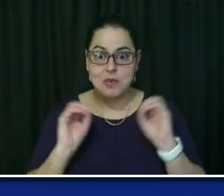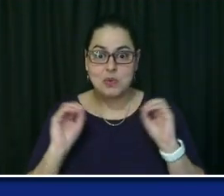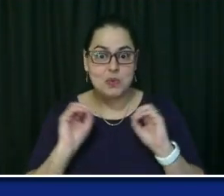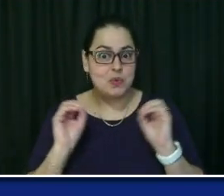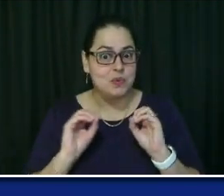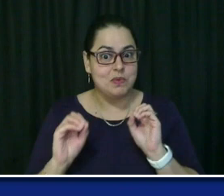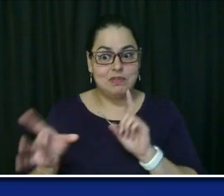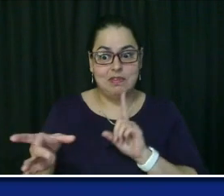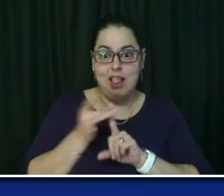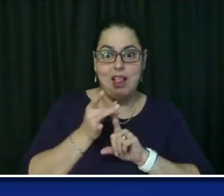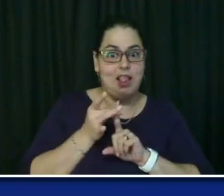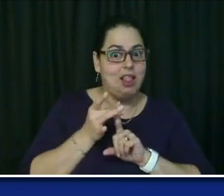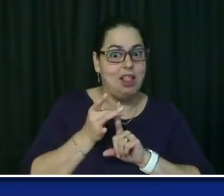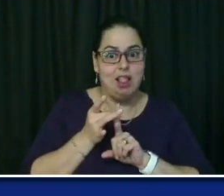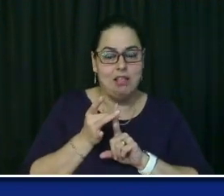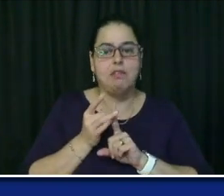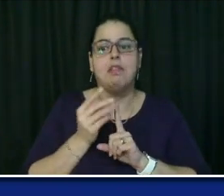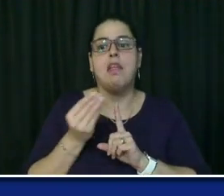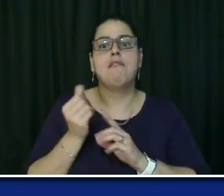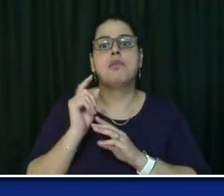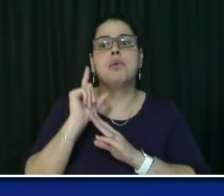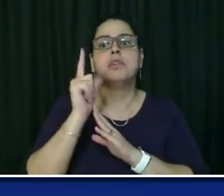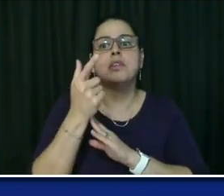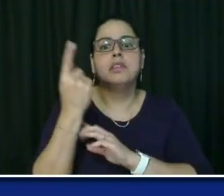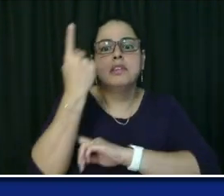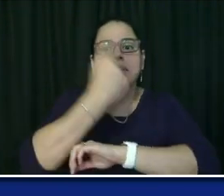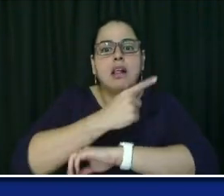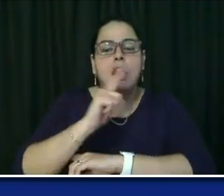date, we have tested